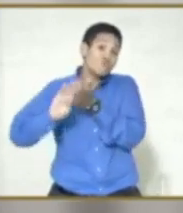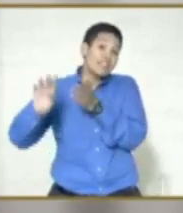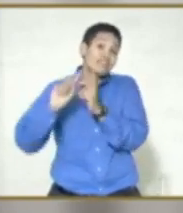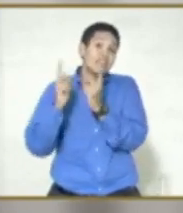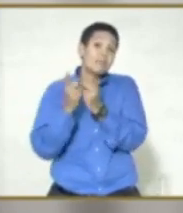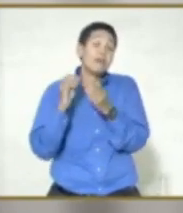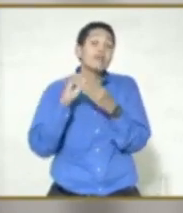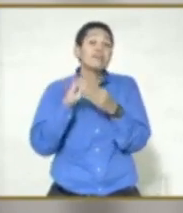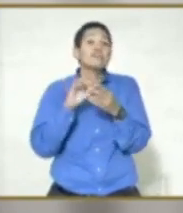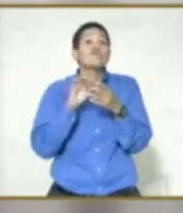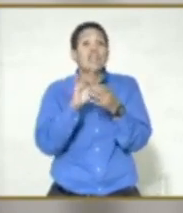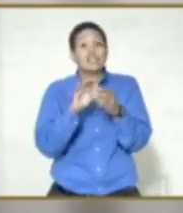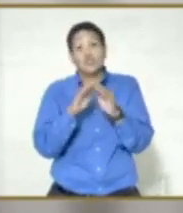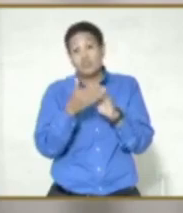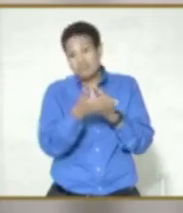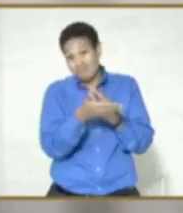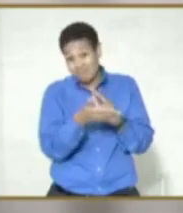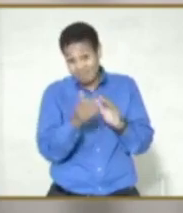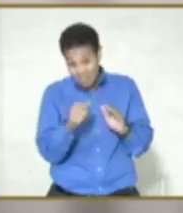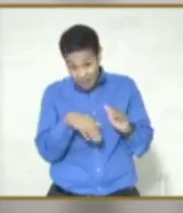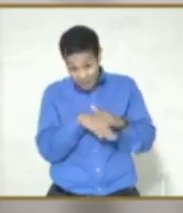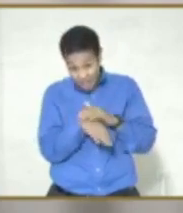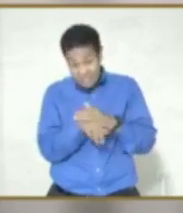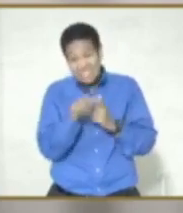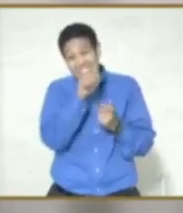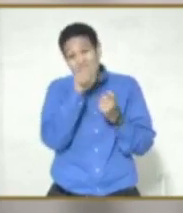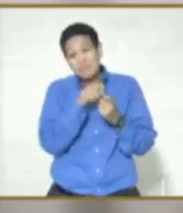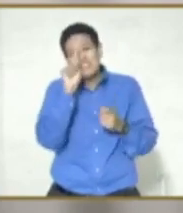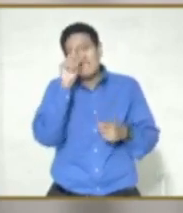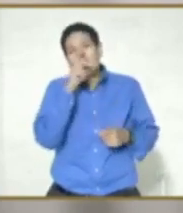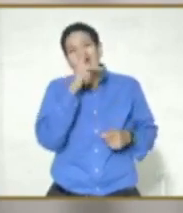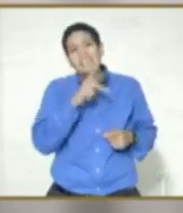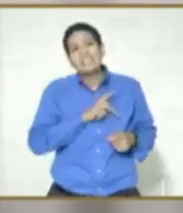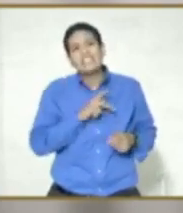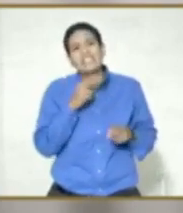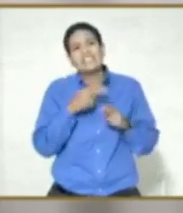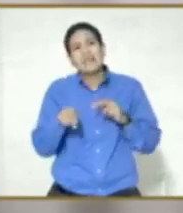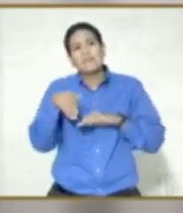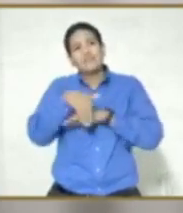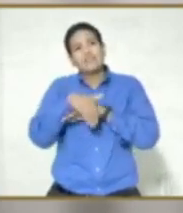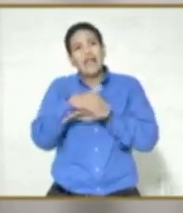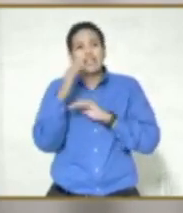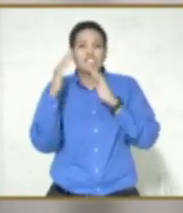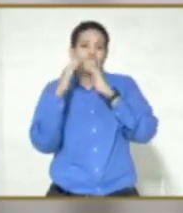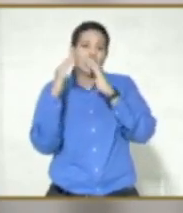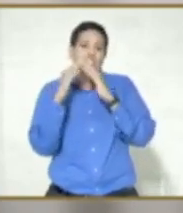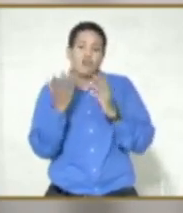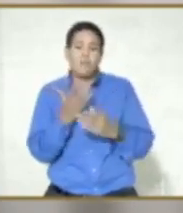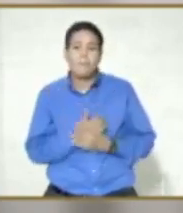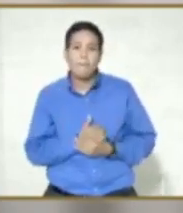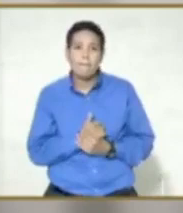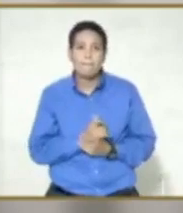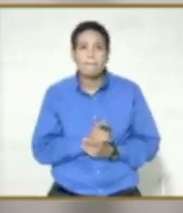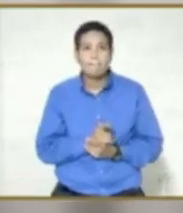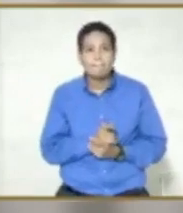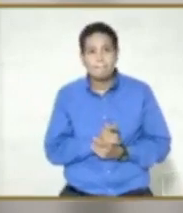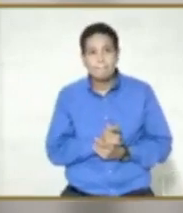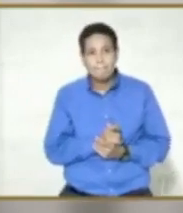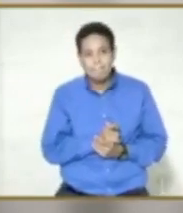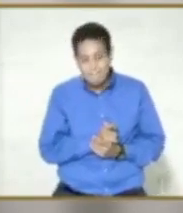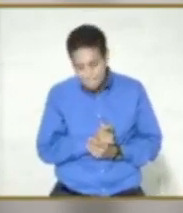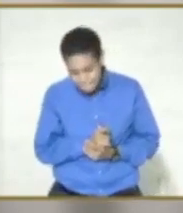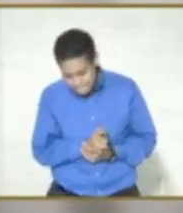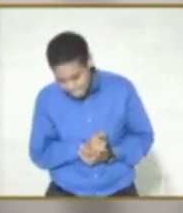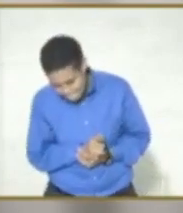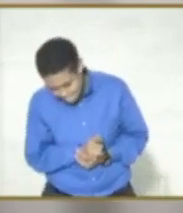the country, in particular for Kingston, the temporary night shelter? Well, for those